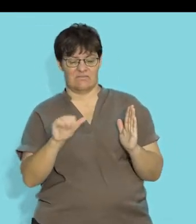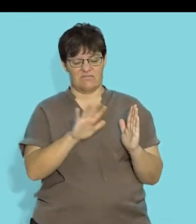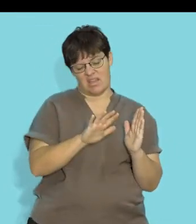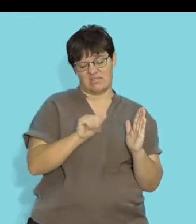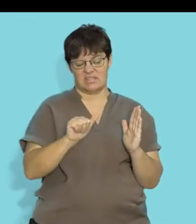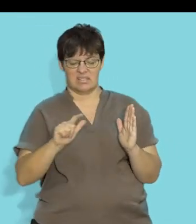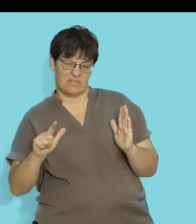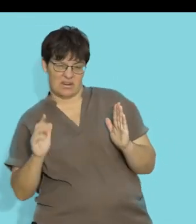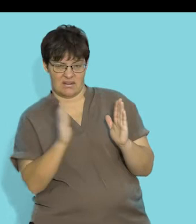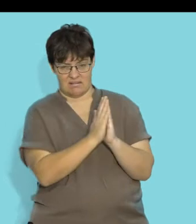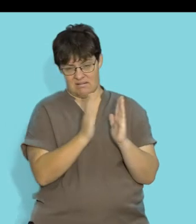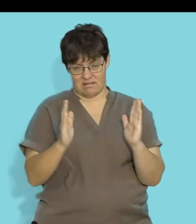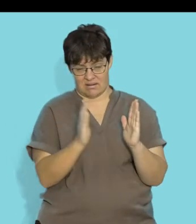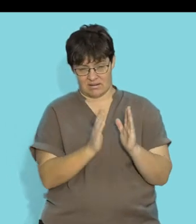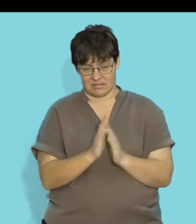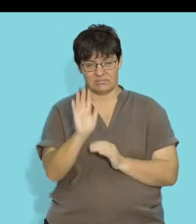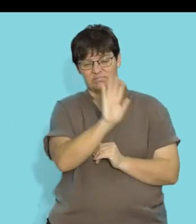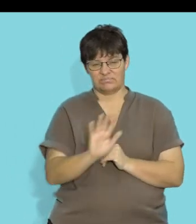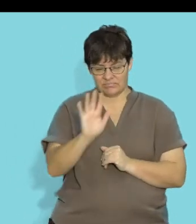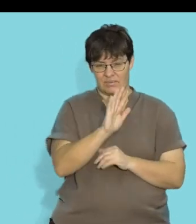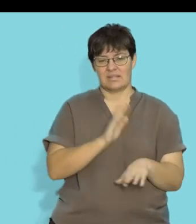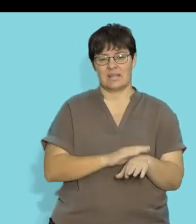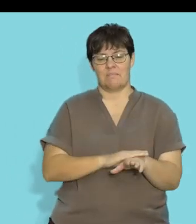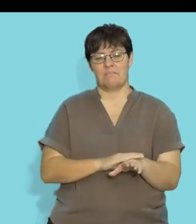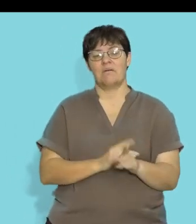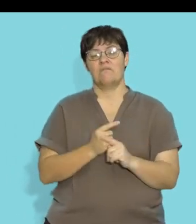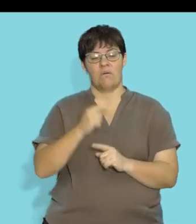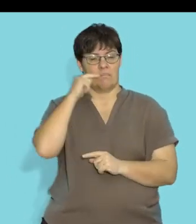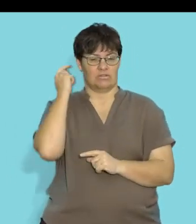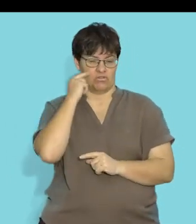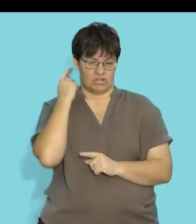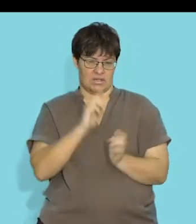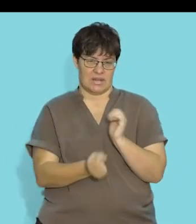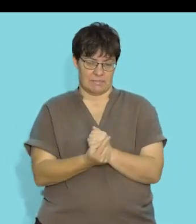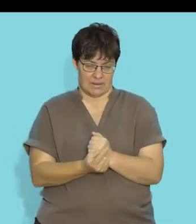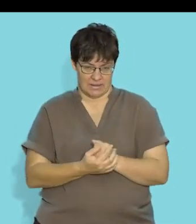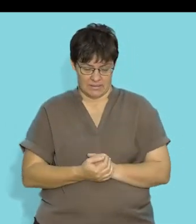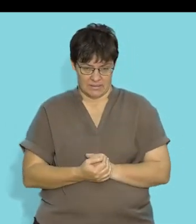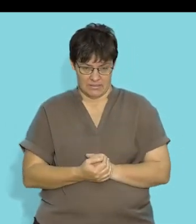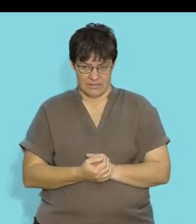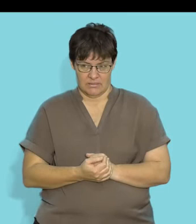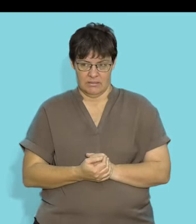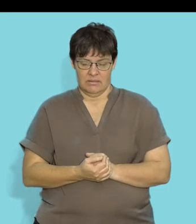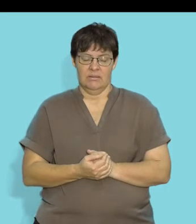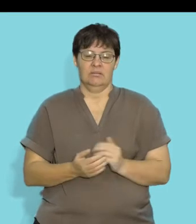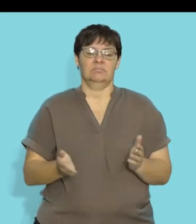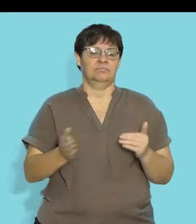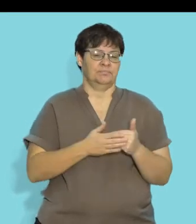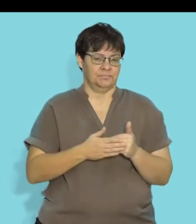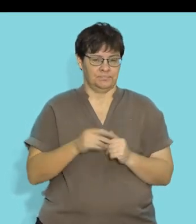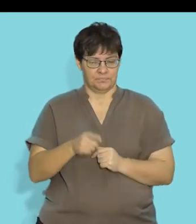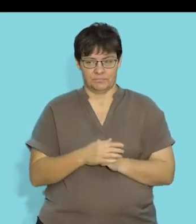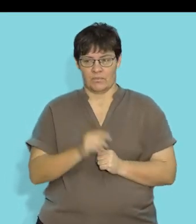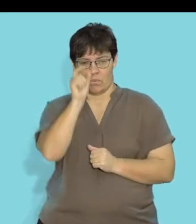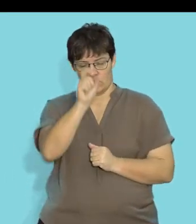or even 5, 6, or 7. So that's the average time that it takes for the process of menstruation to occur. Okay, a